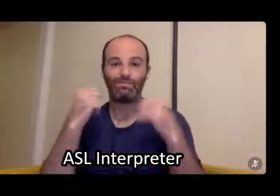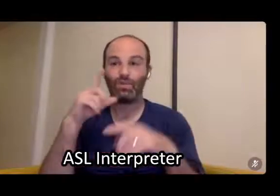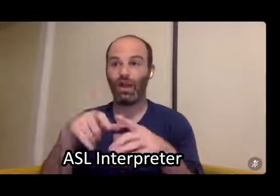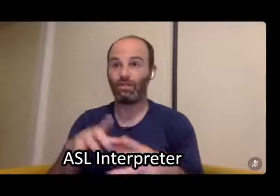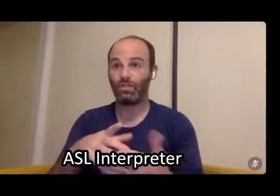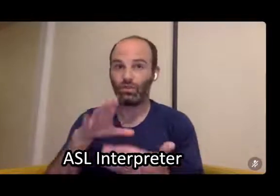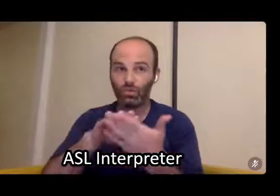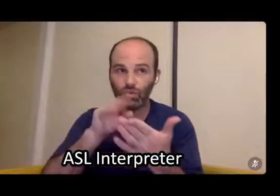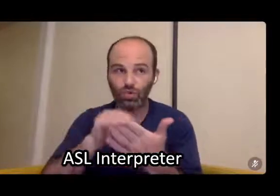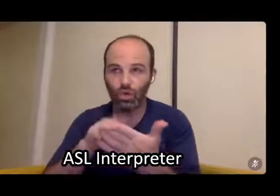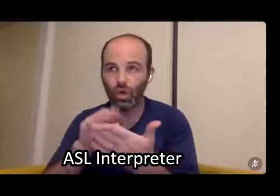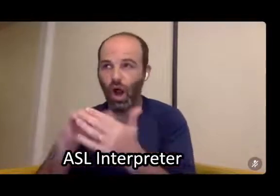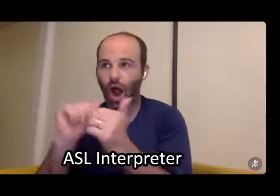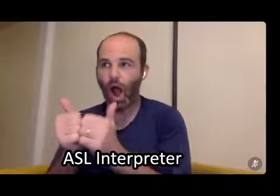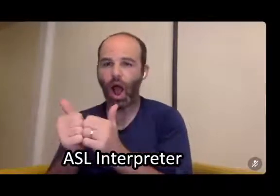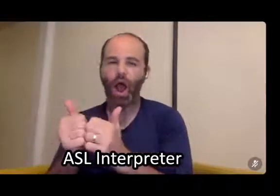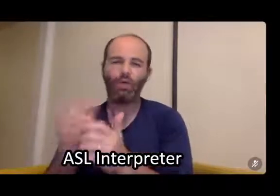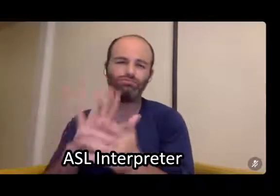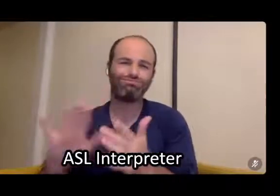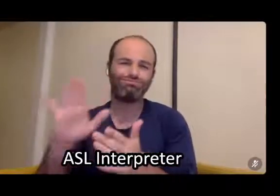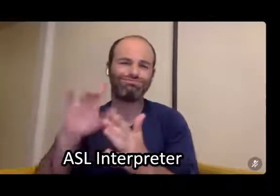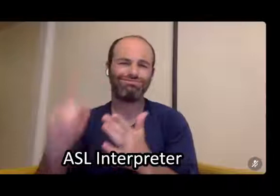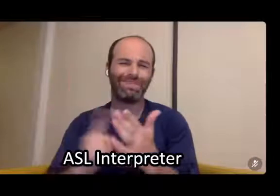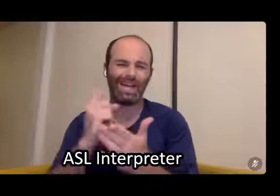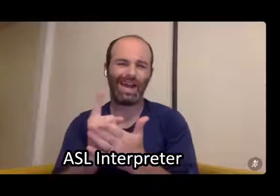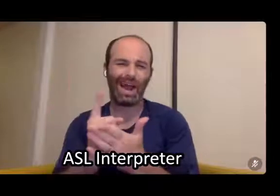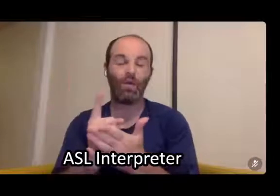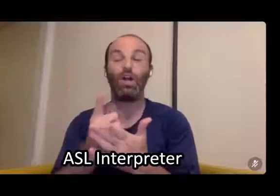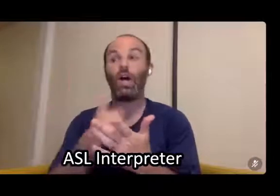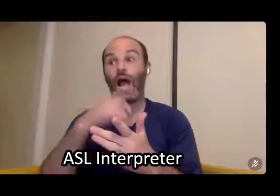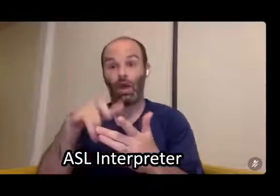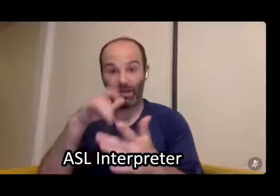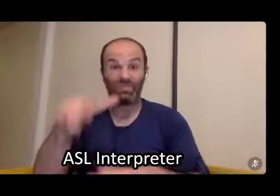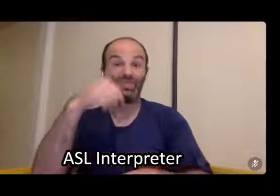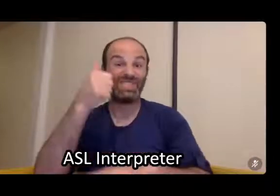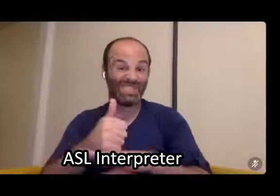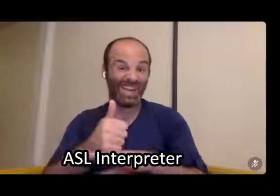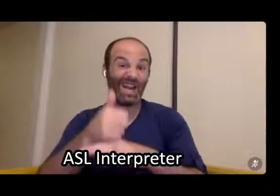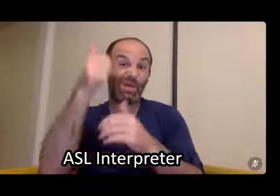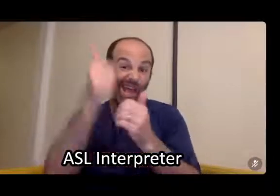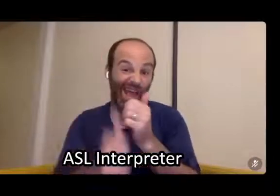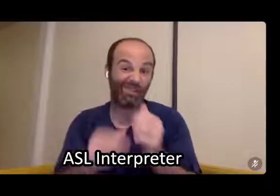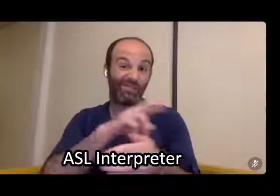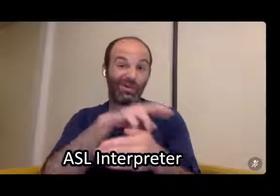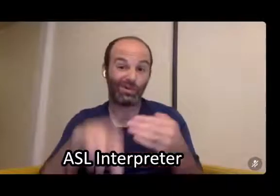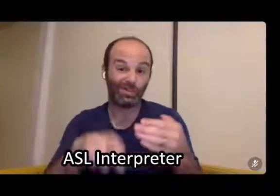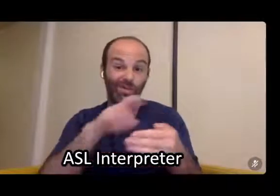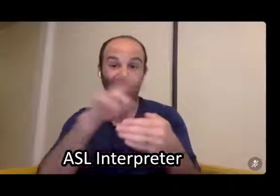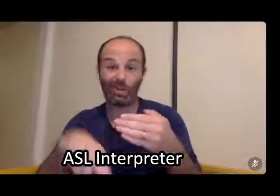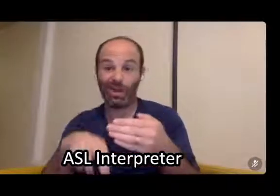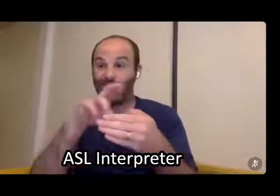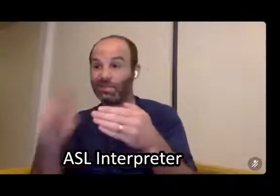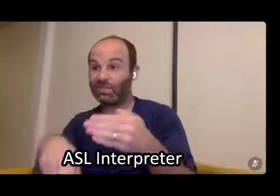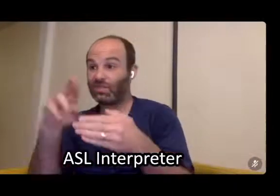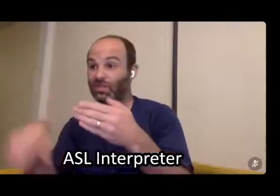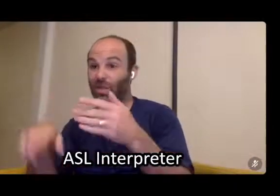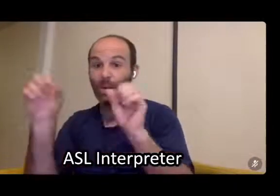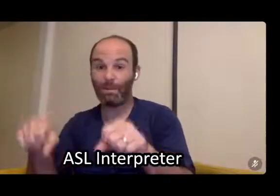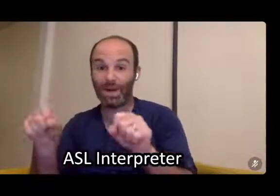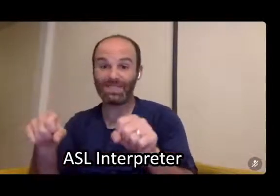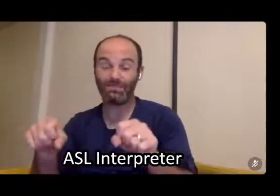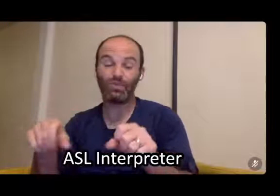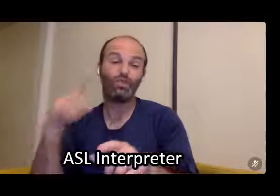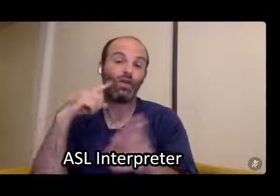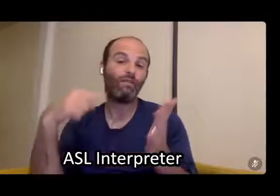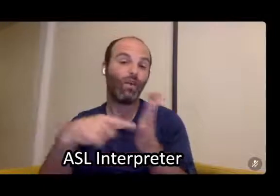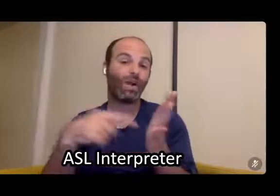have to set it up for every possible outcome. So if you're doing anything complex like the hit locations, it can take a couple of